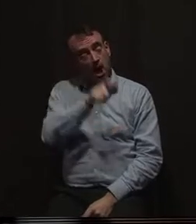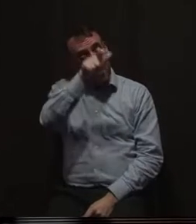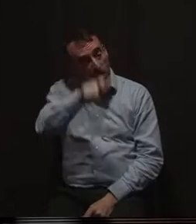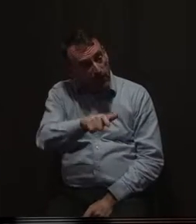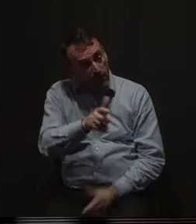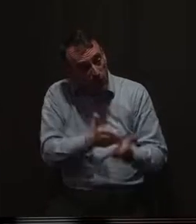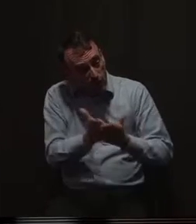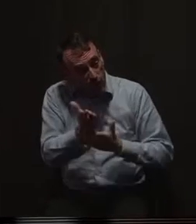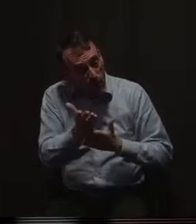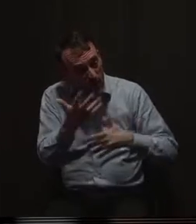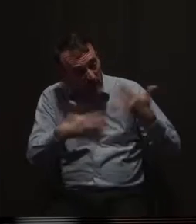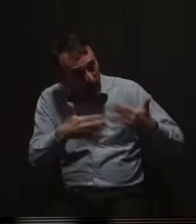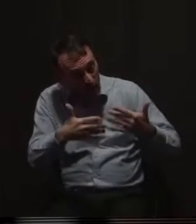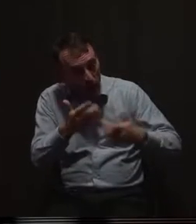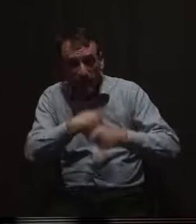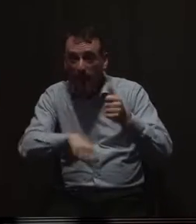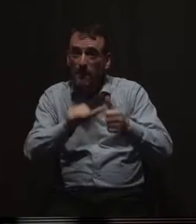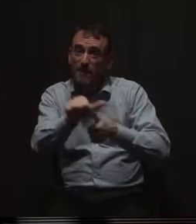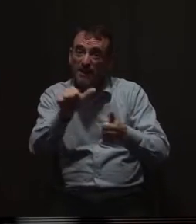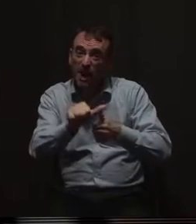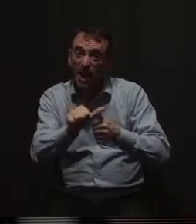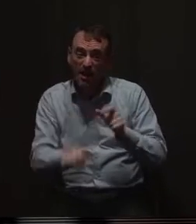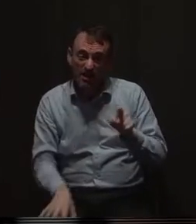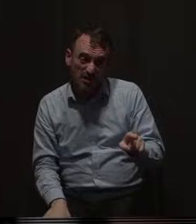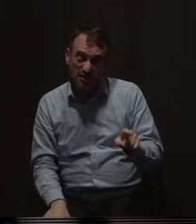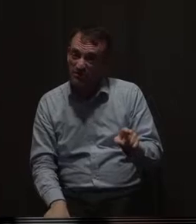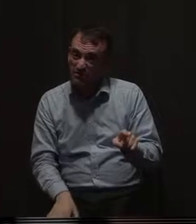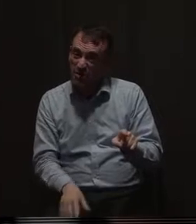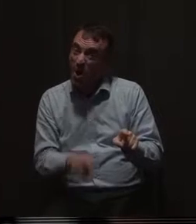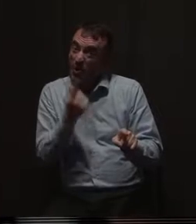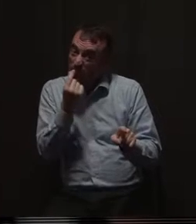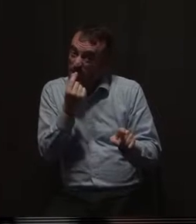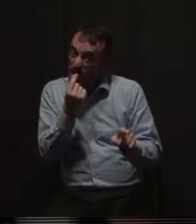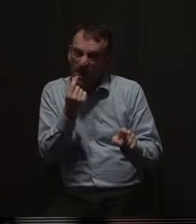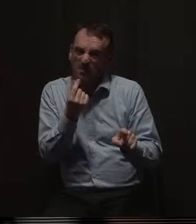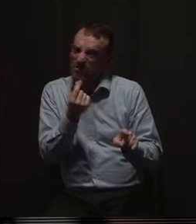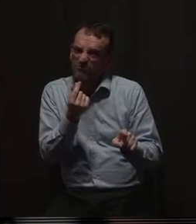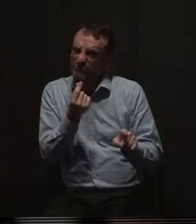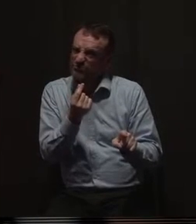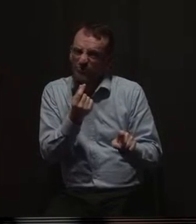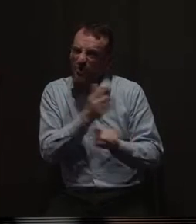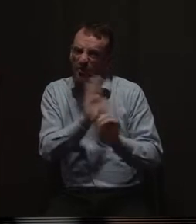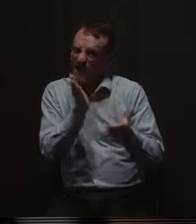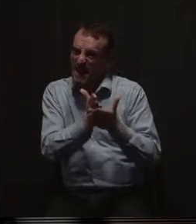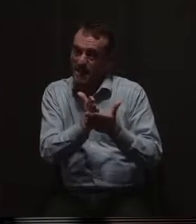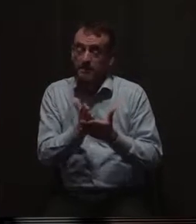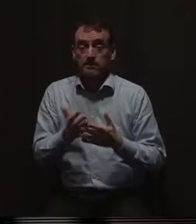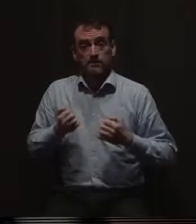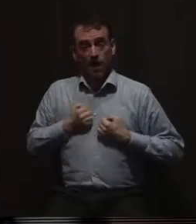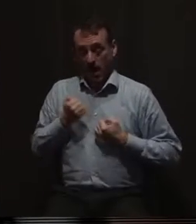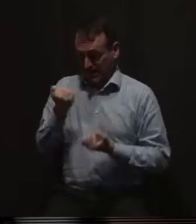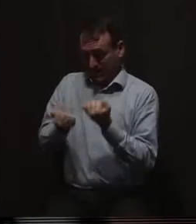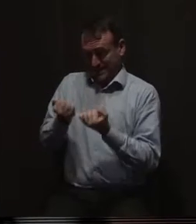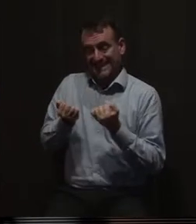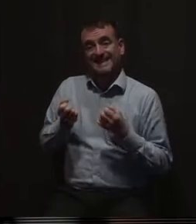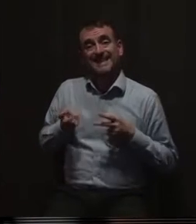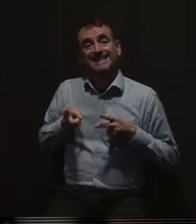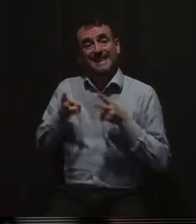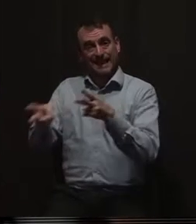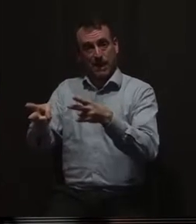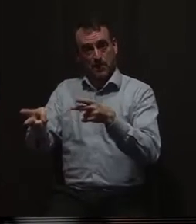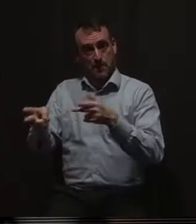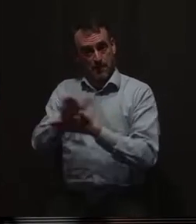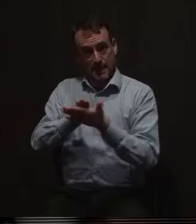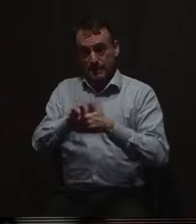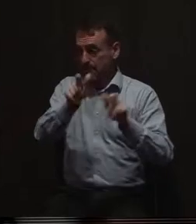they don't. So, our justice system isn't a justice system. It doesn't do anything to make people